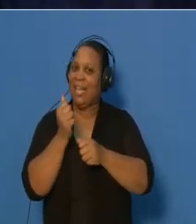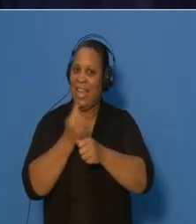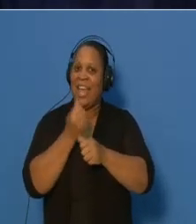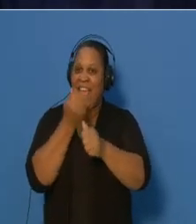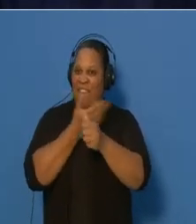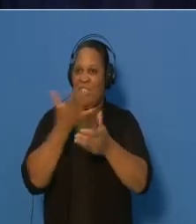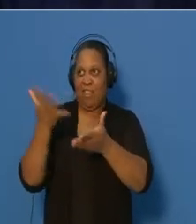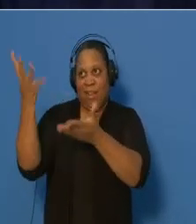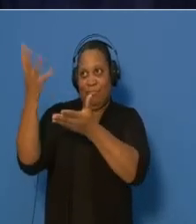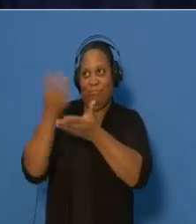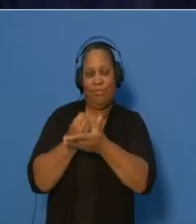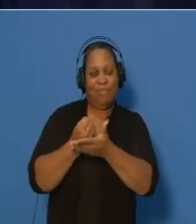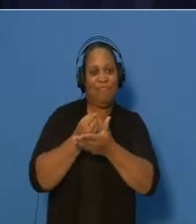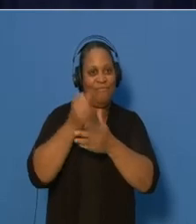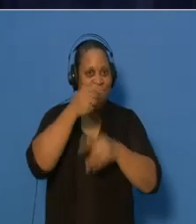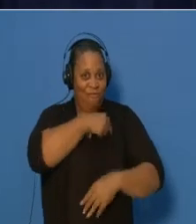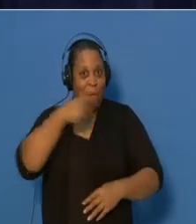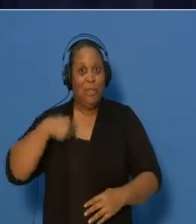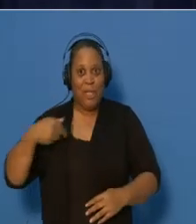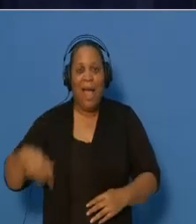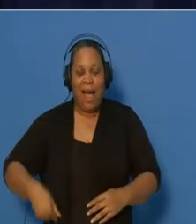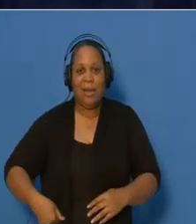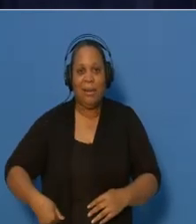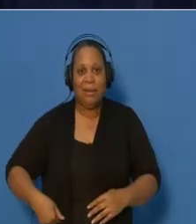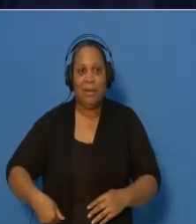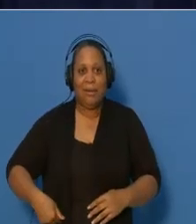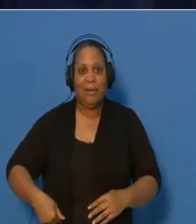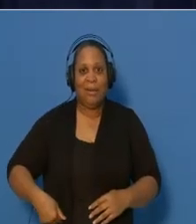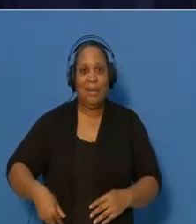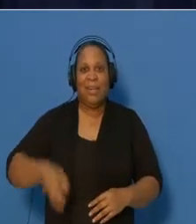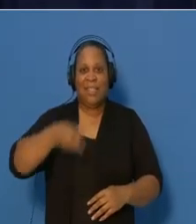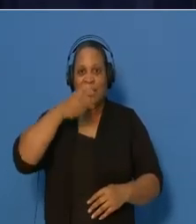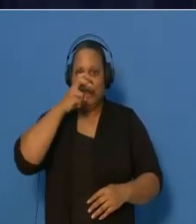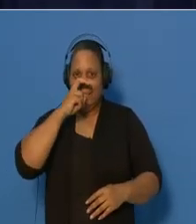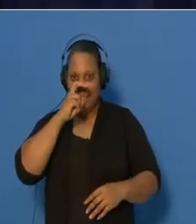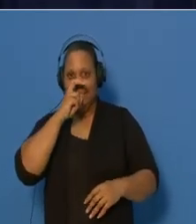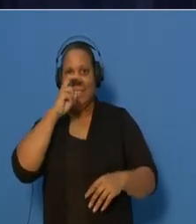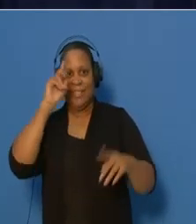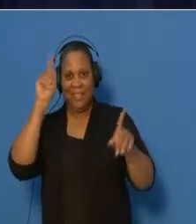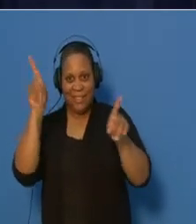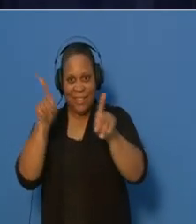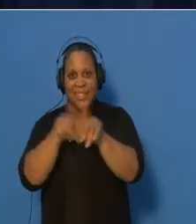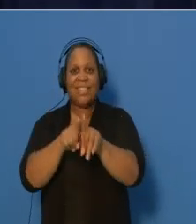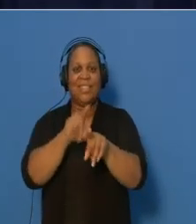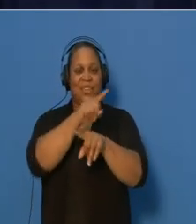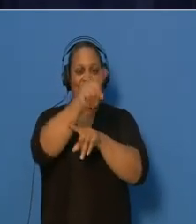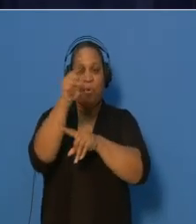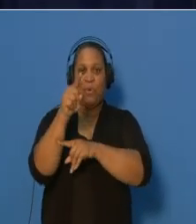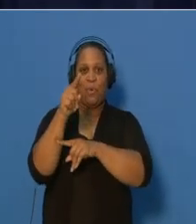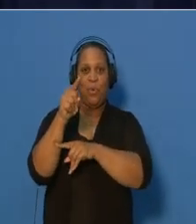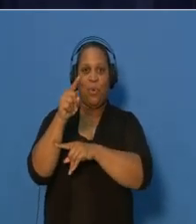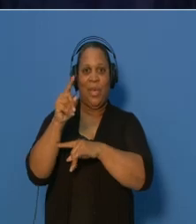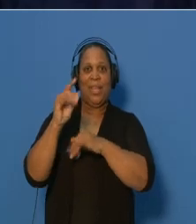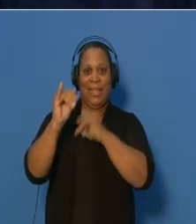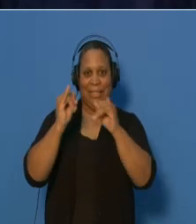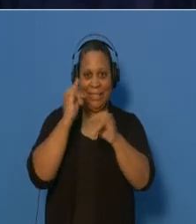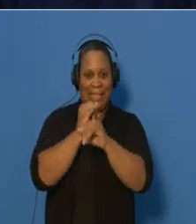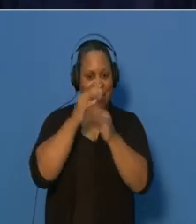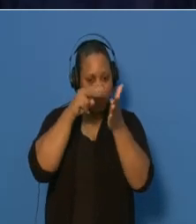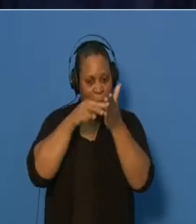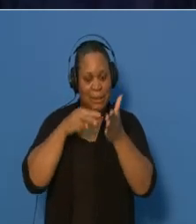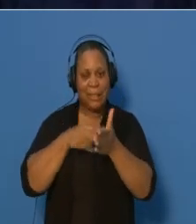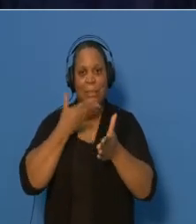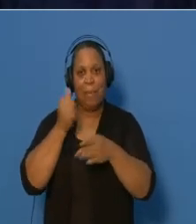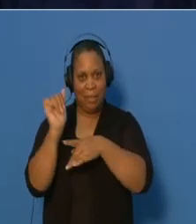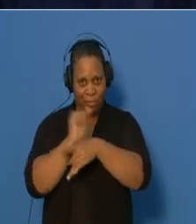from China are compliant with international standards to make sure that we are getting the best practice in